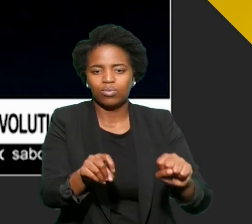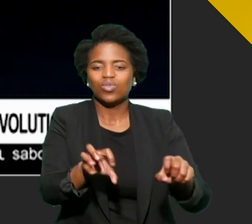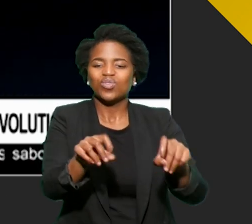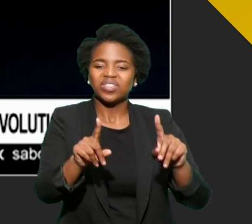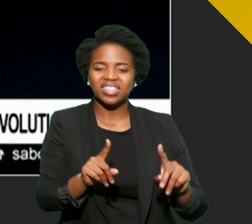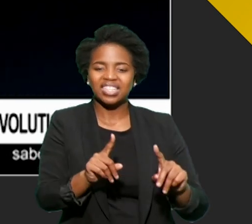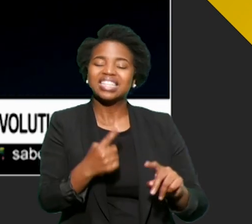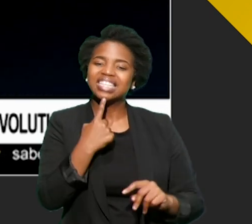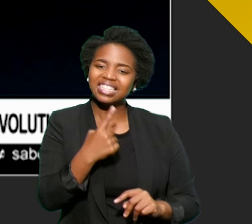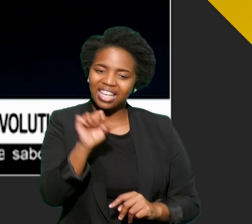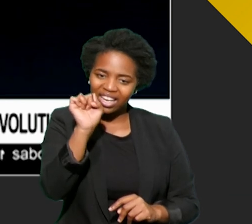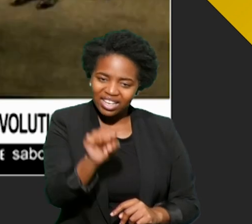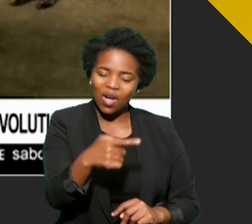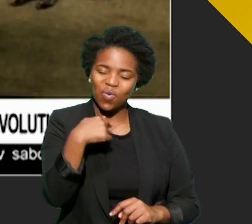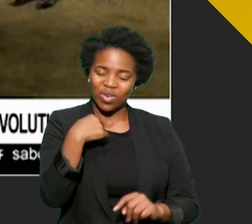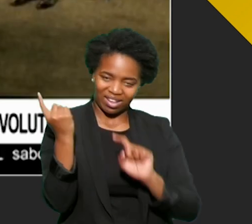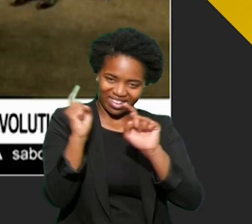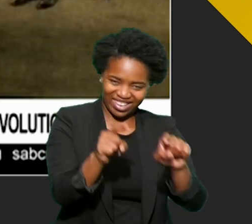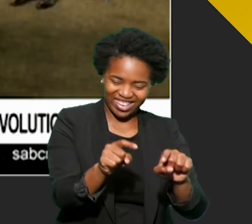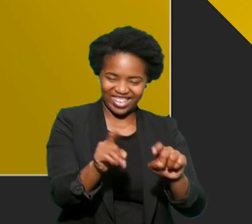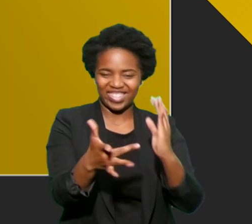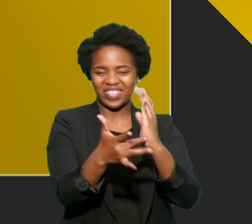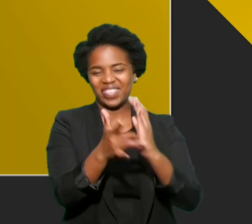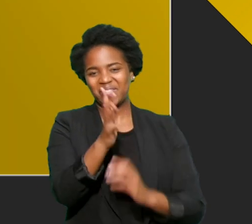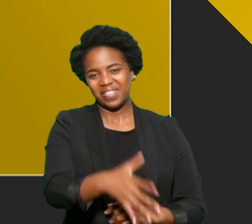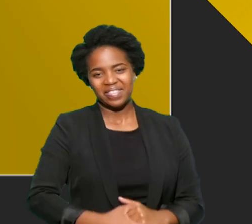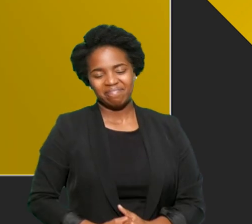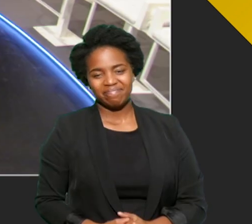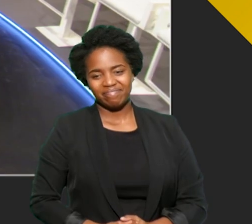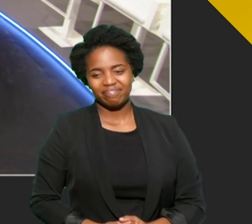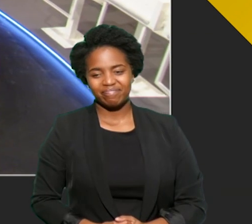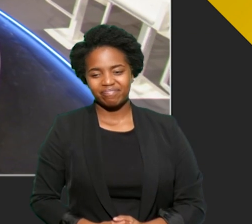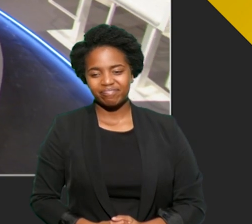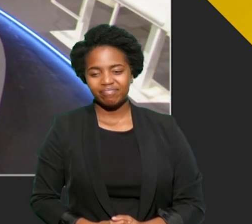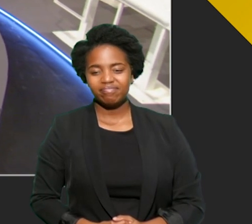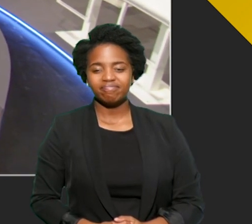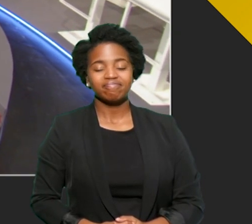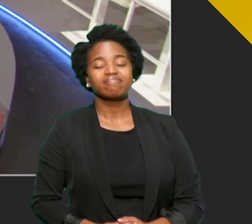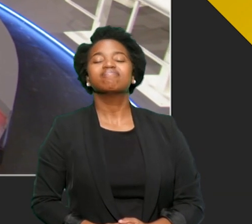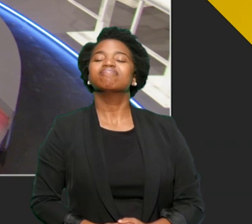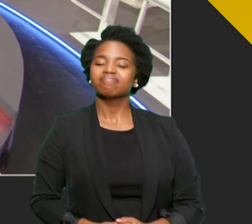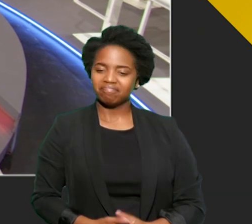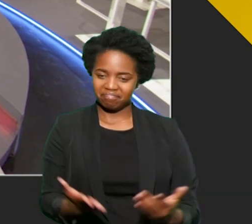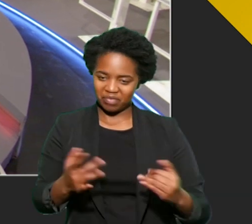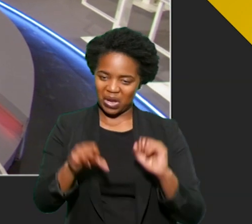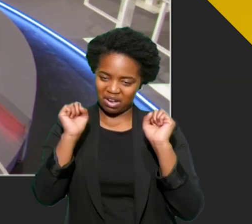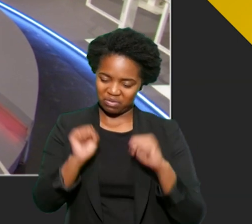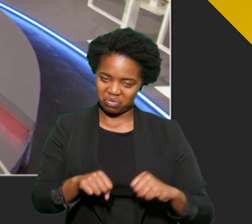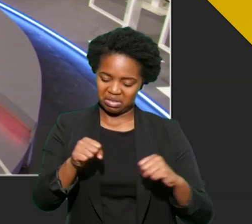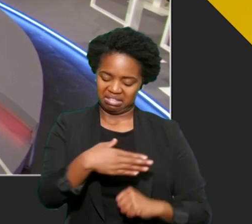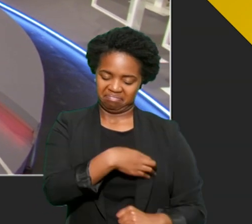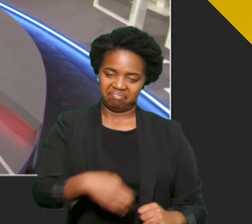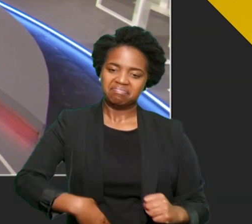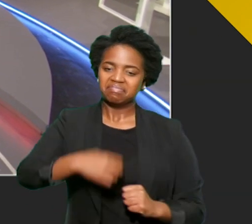says Accenture, and we are coming for it. And we agree with you, President. We're definitely coming